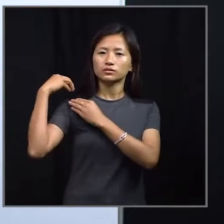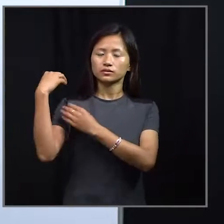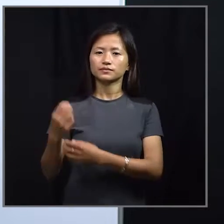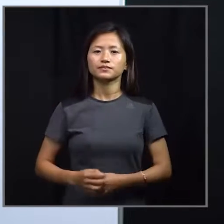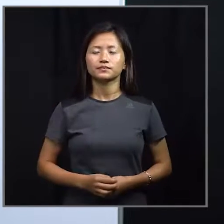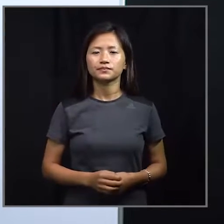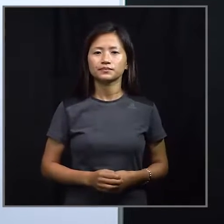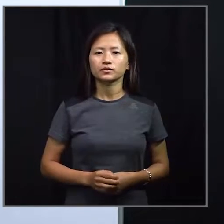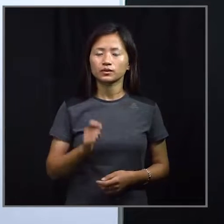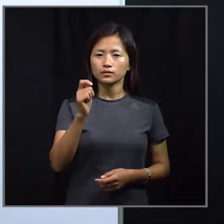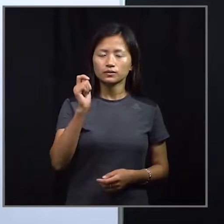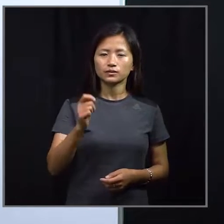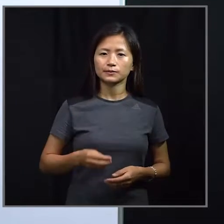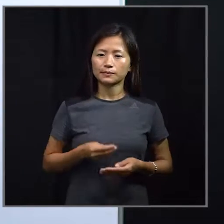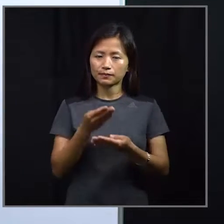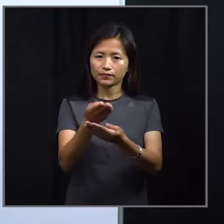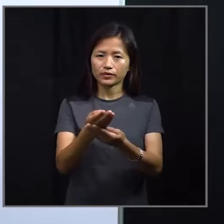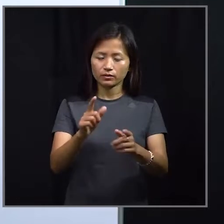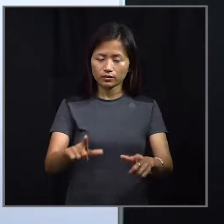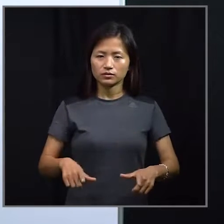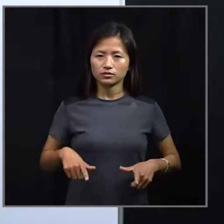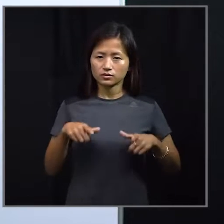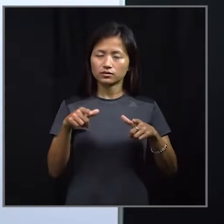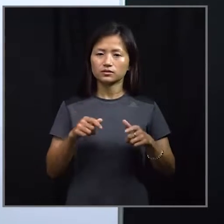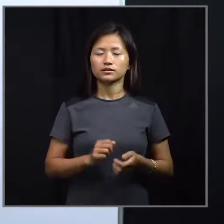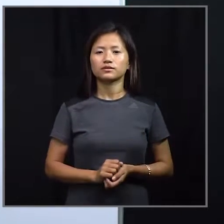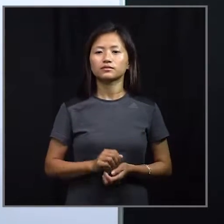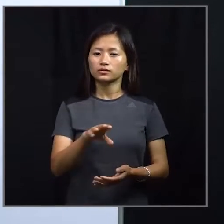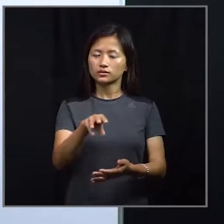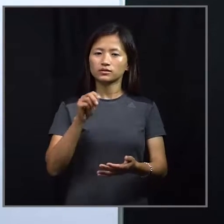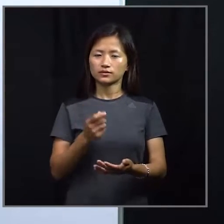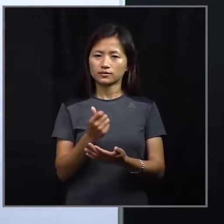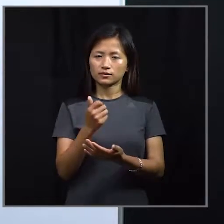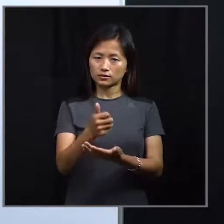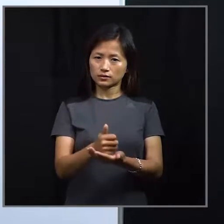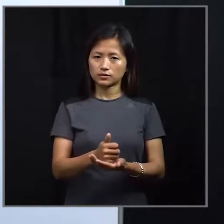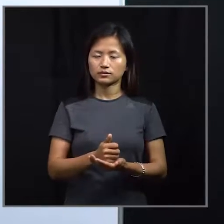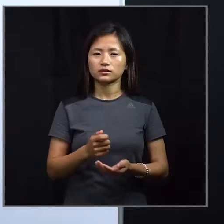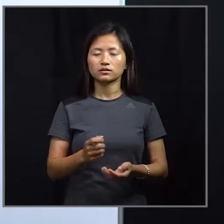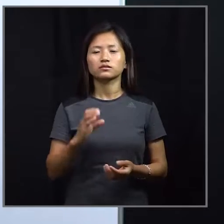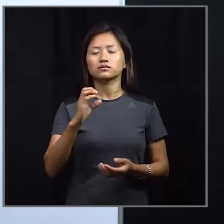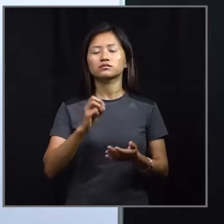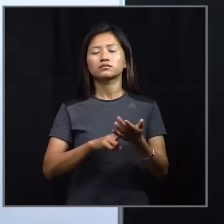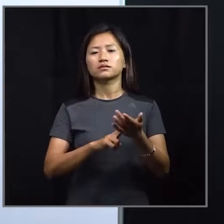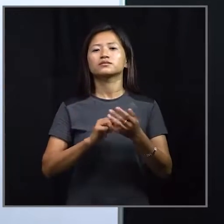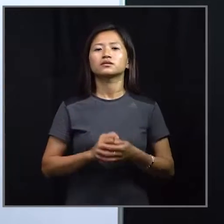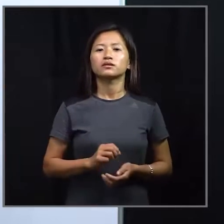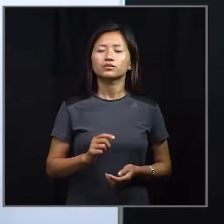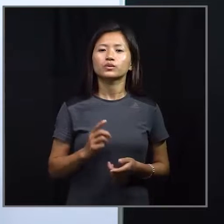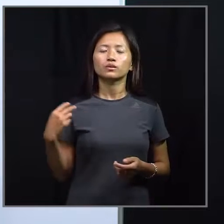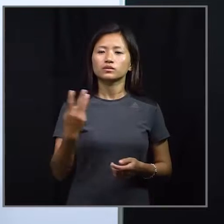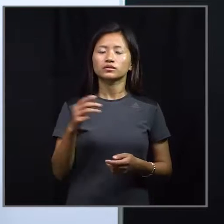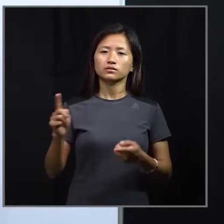people with a work to earn a living or to earn an income is conventionally called